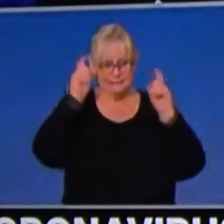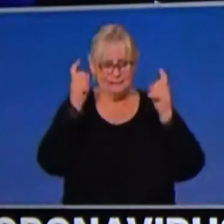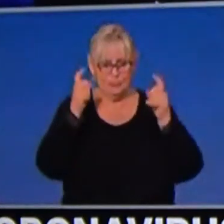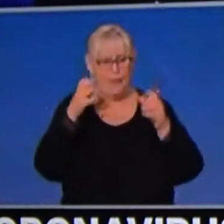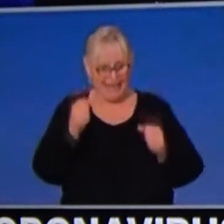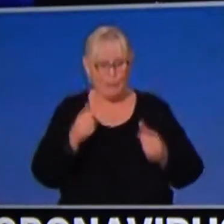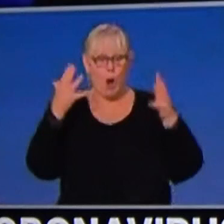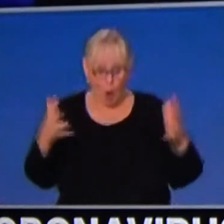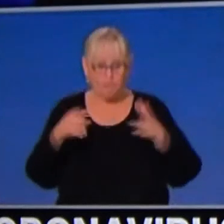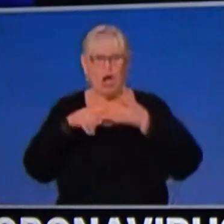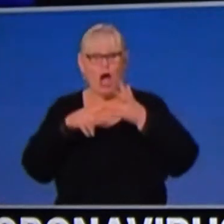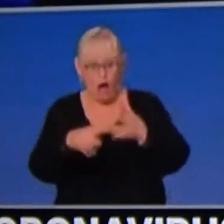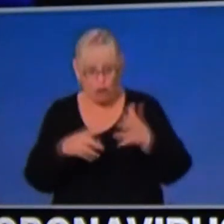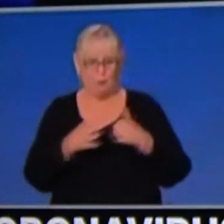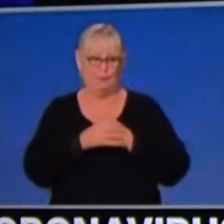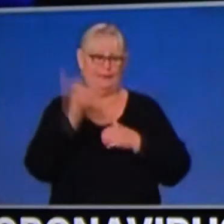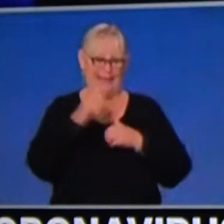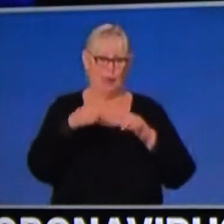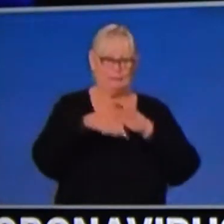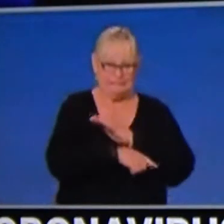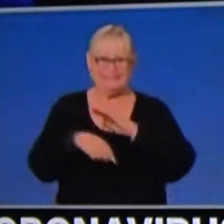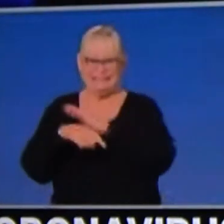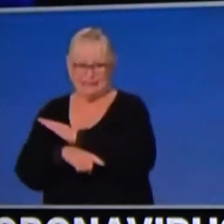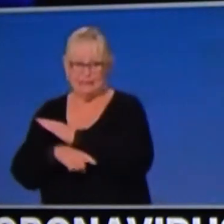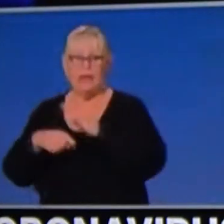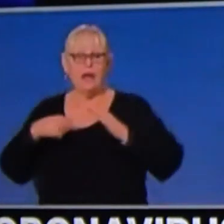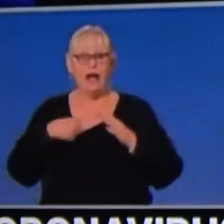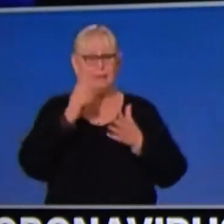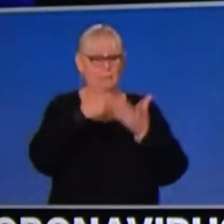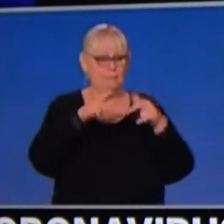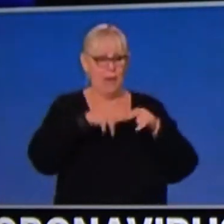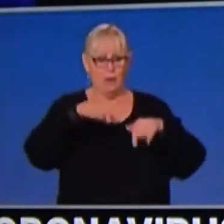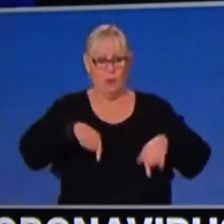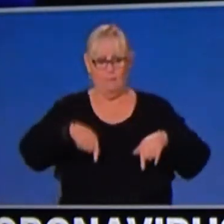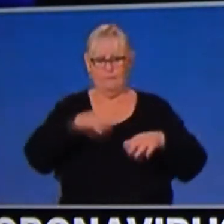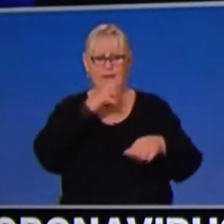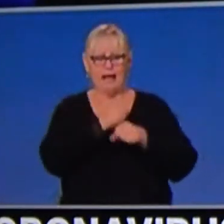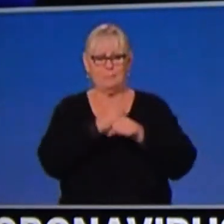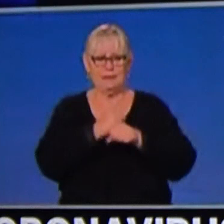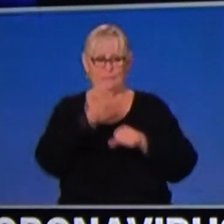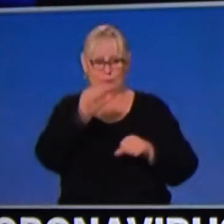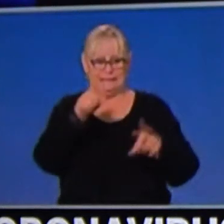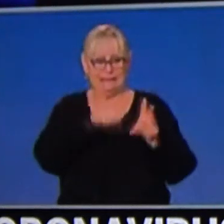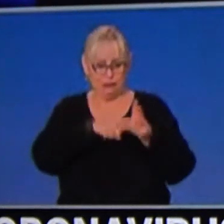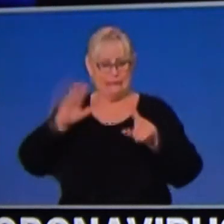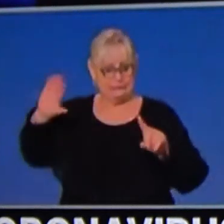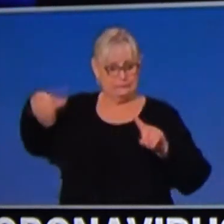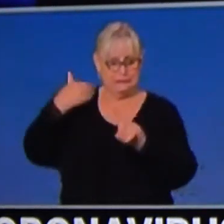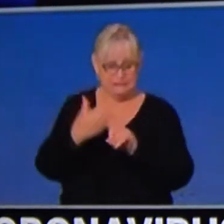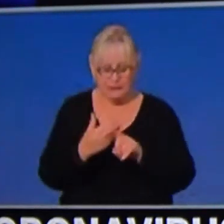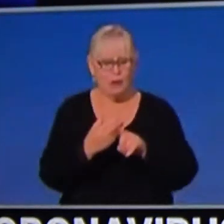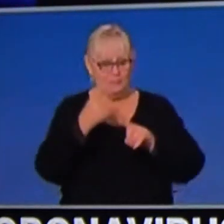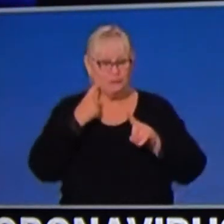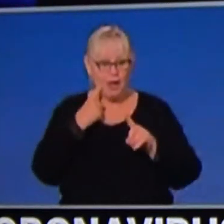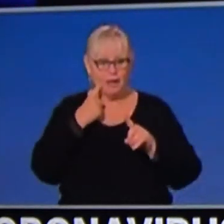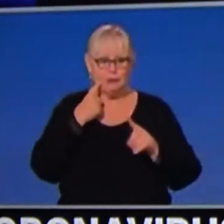and deficit is based on the fact that I've been part of a government for 6 years that has worked incredibly hard to get the budget back